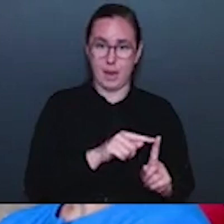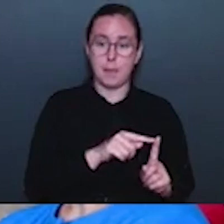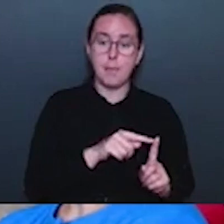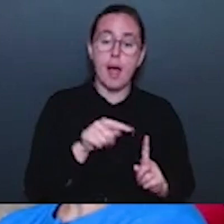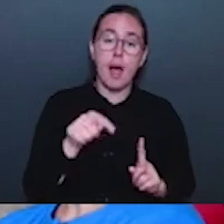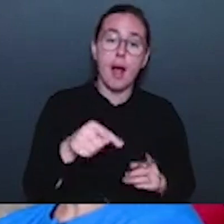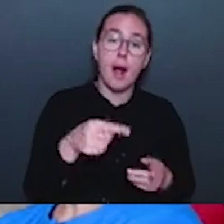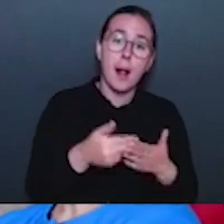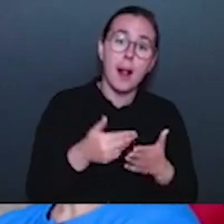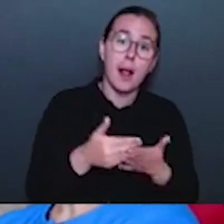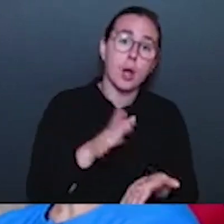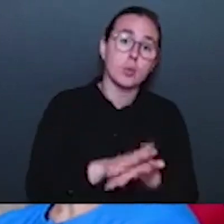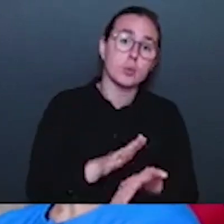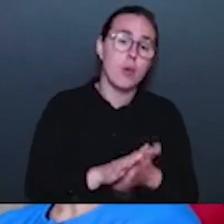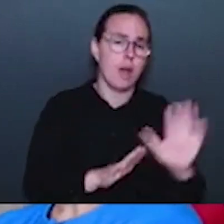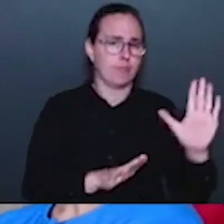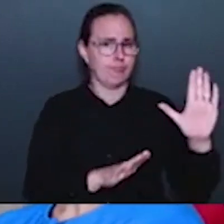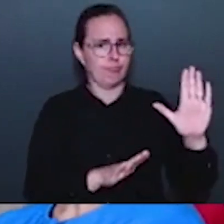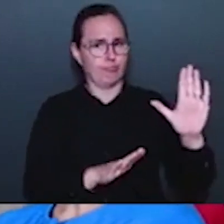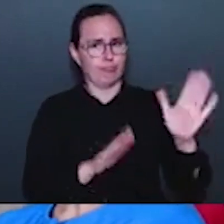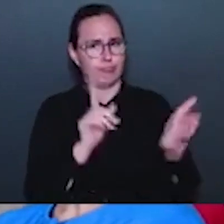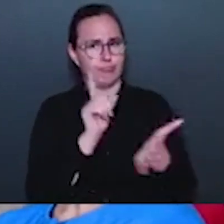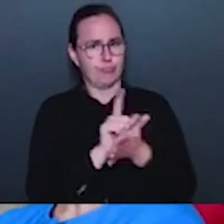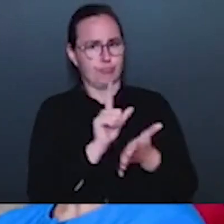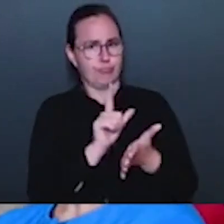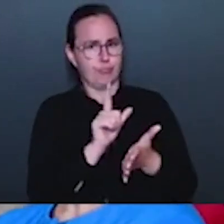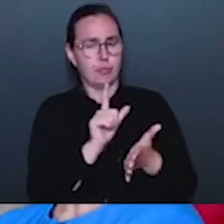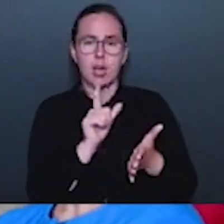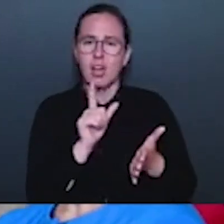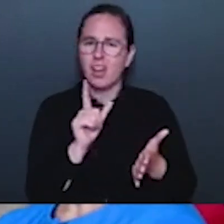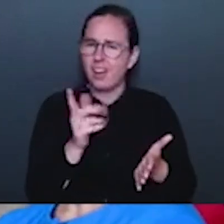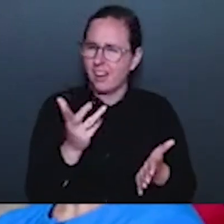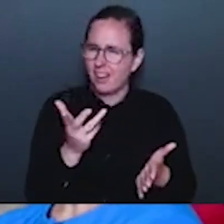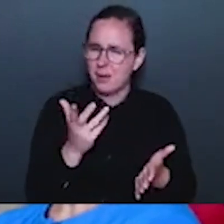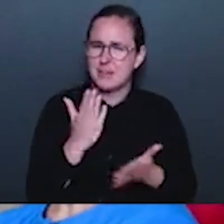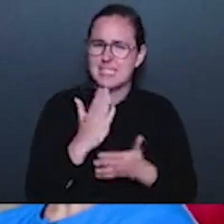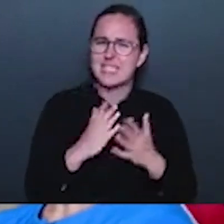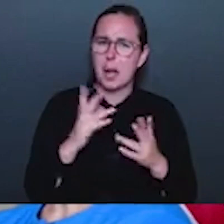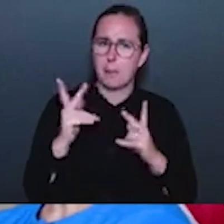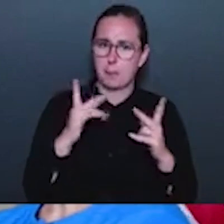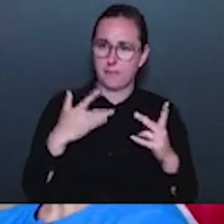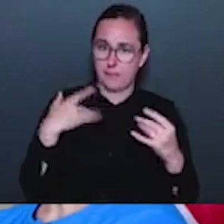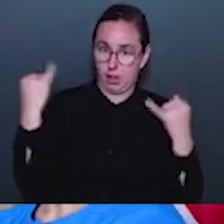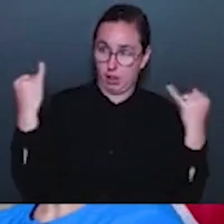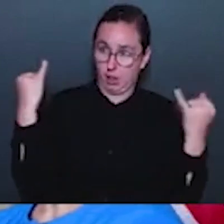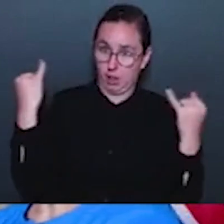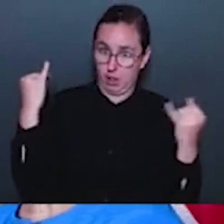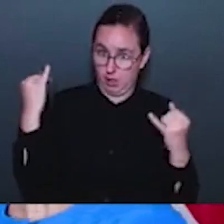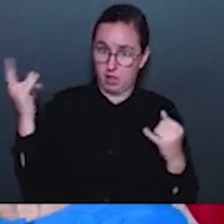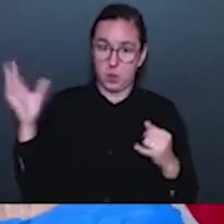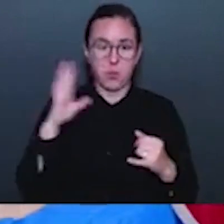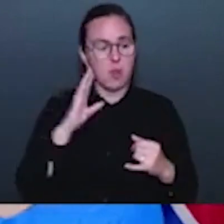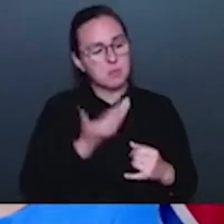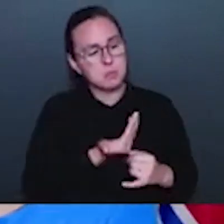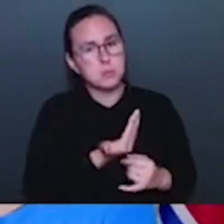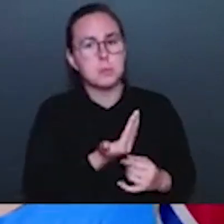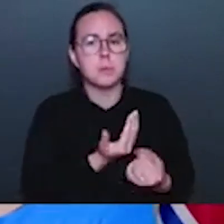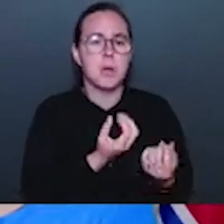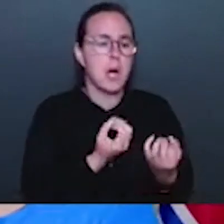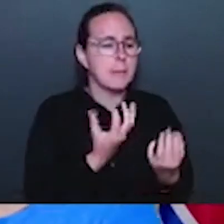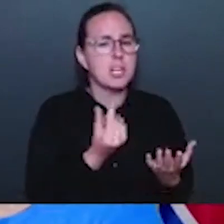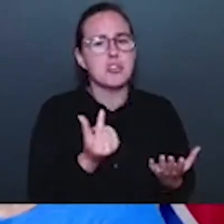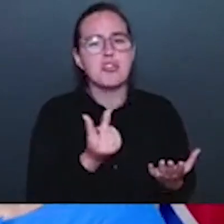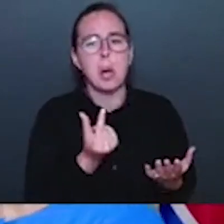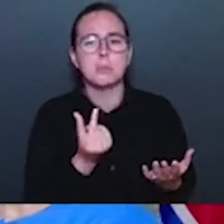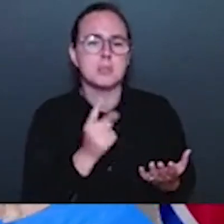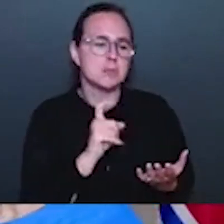things and the sort of discretion on terms of the grams and such. What has been told to police, and on the practical nature, are there more provincial